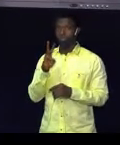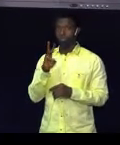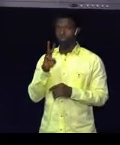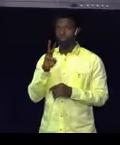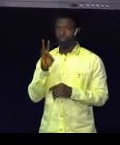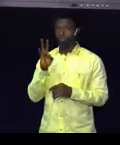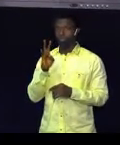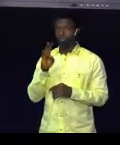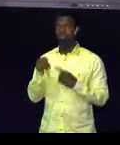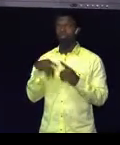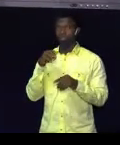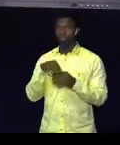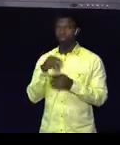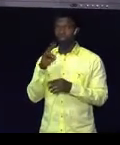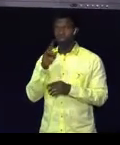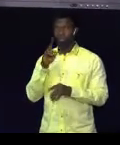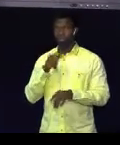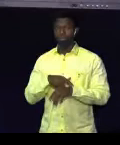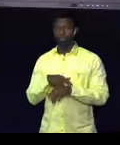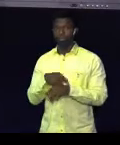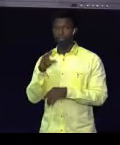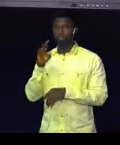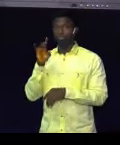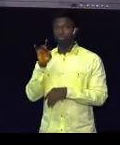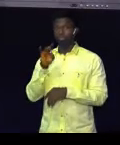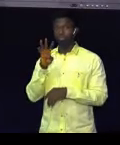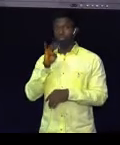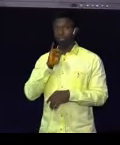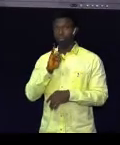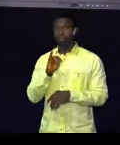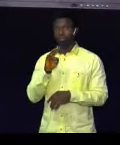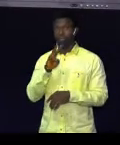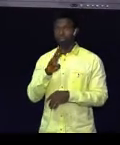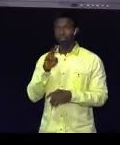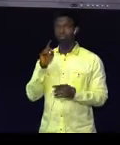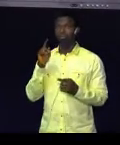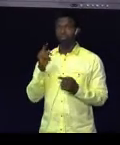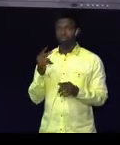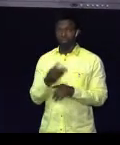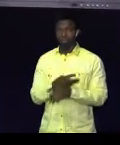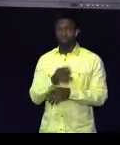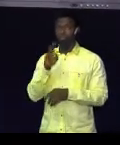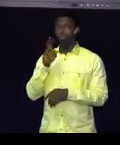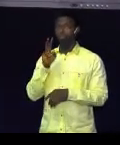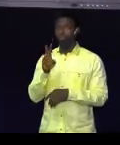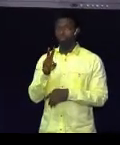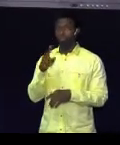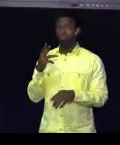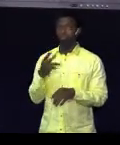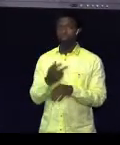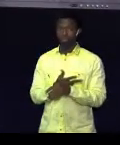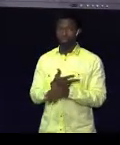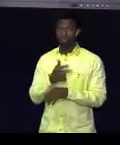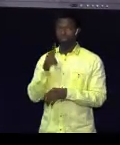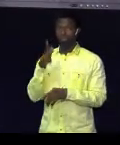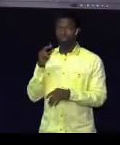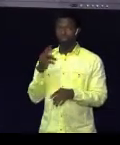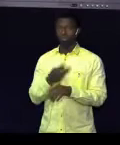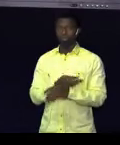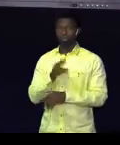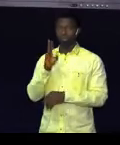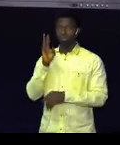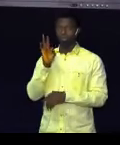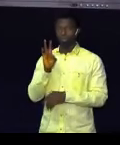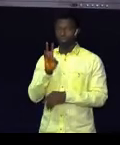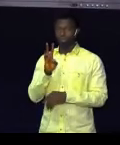7 1 time. So now 84 is 2 times 2 times 3 times 7. And that is 2 in 2 places, 3 in